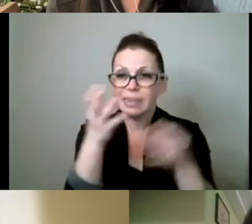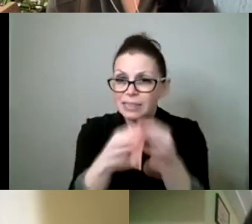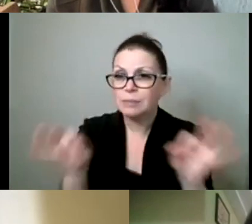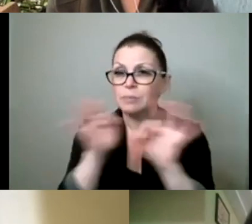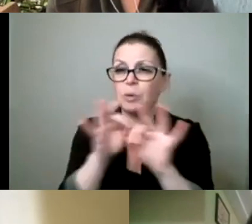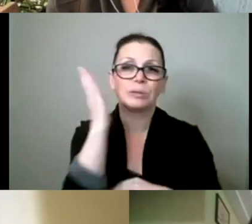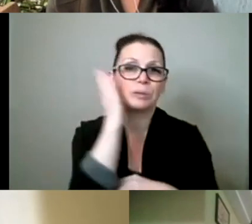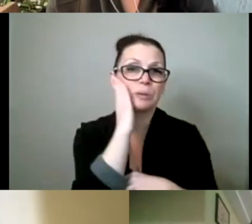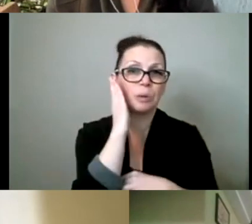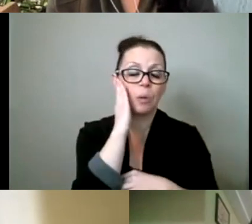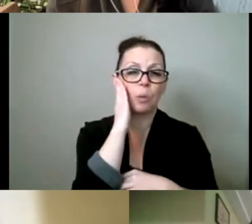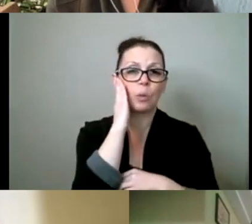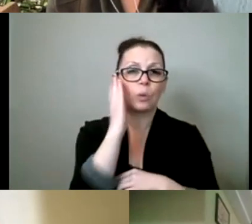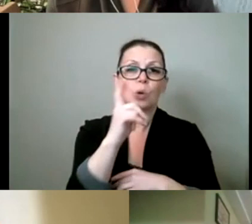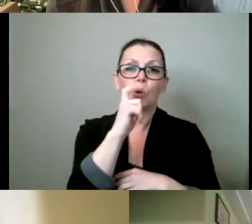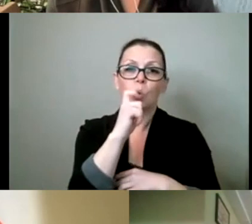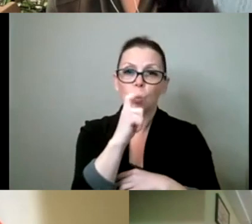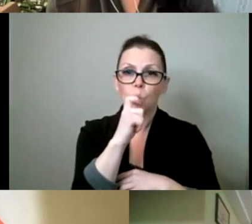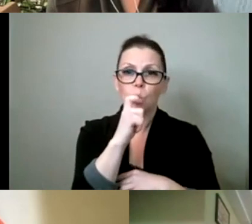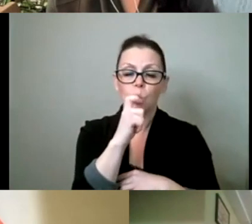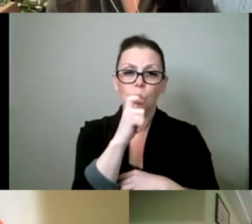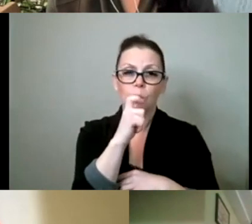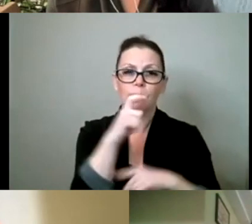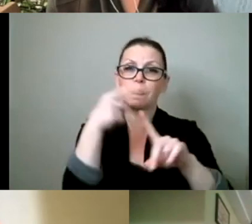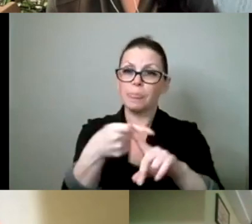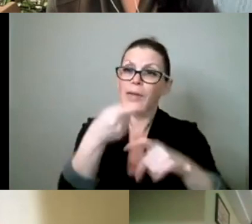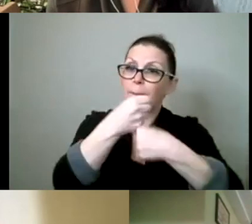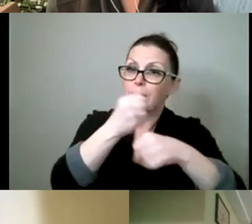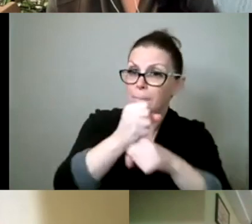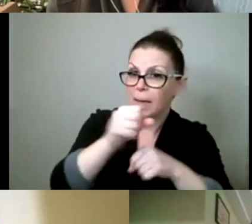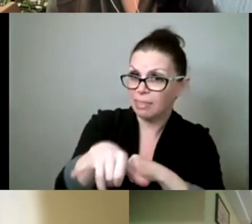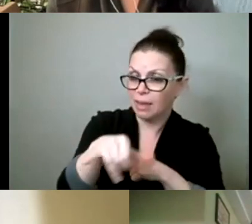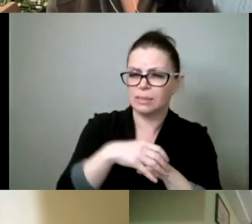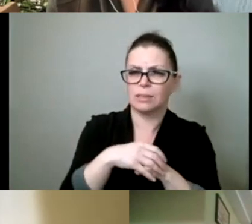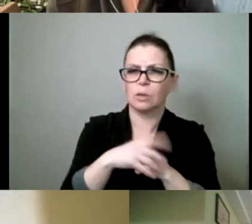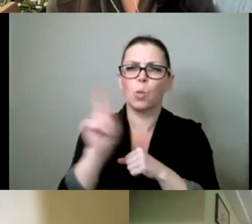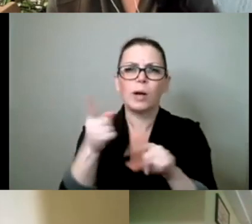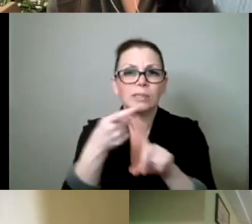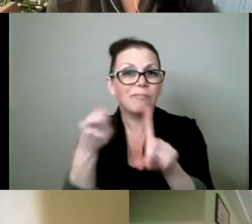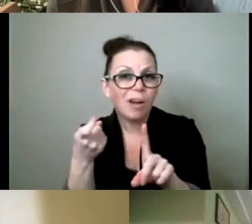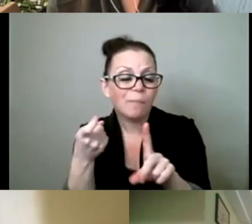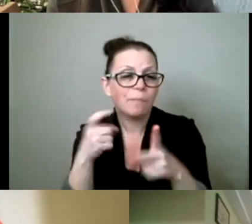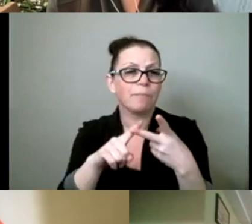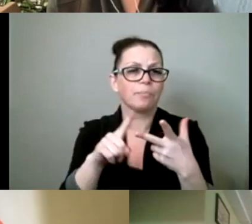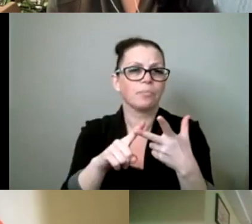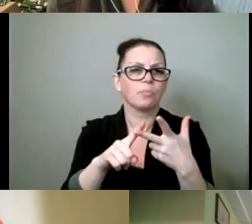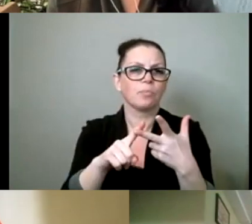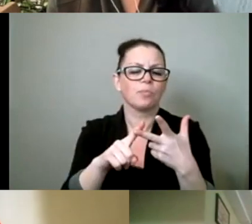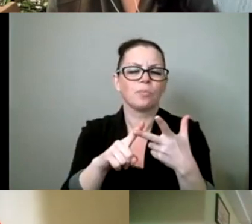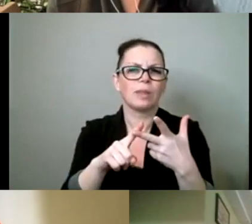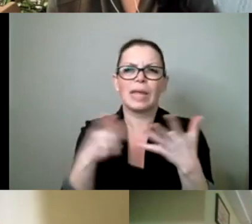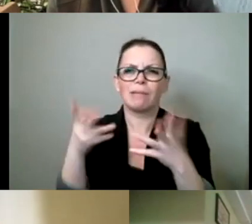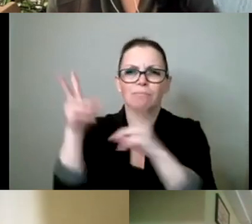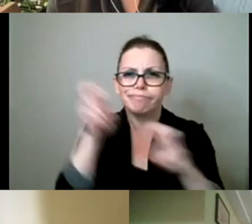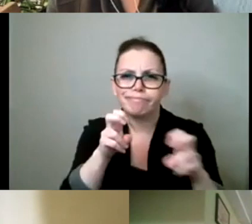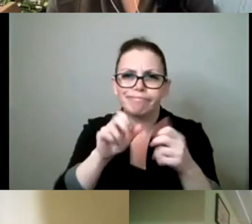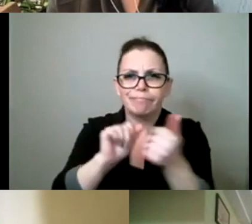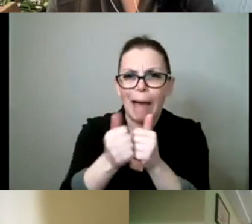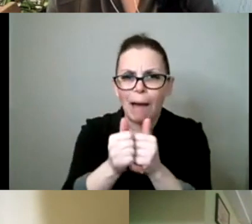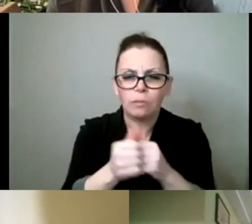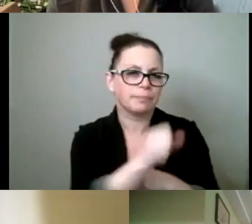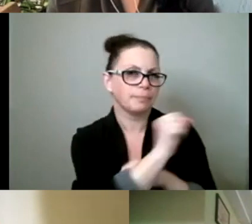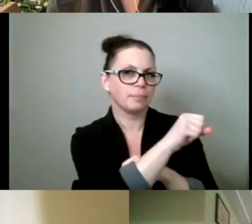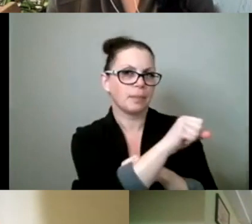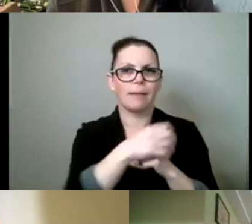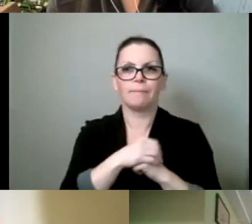know, you know, who created this, where does it come from, what is it born out of,